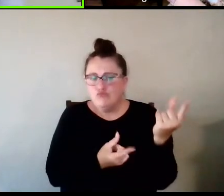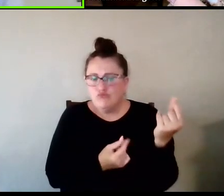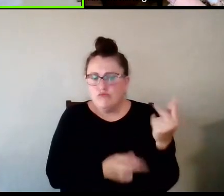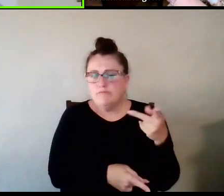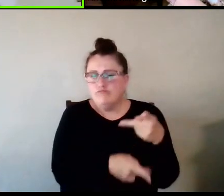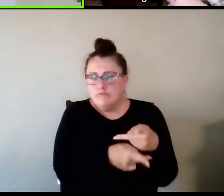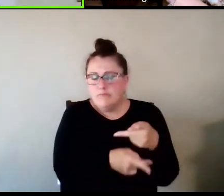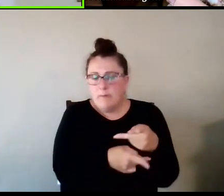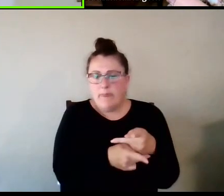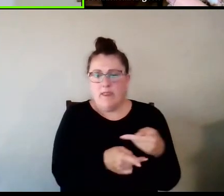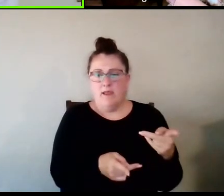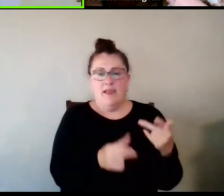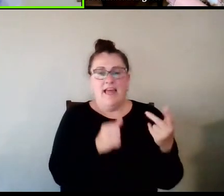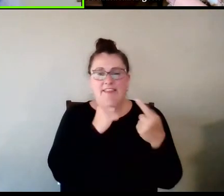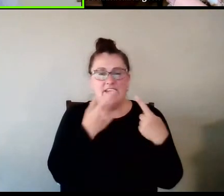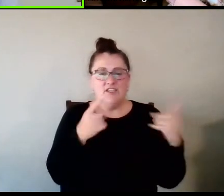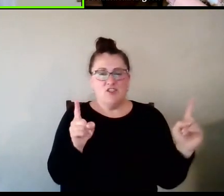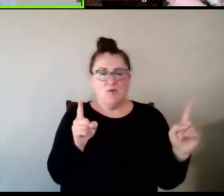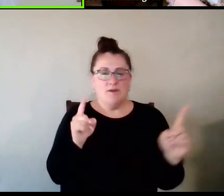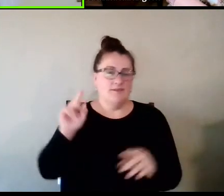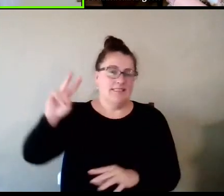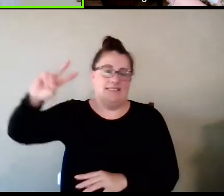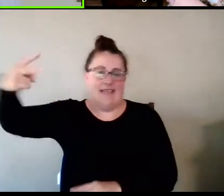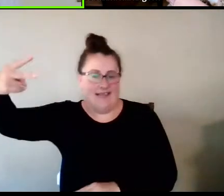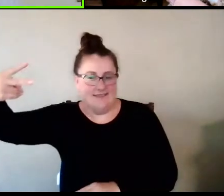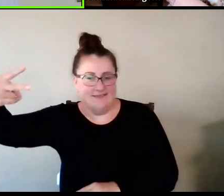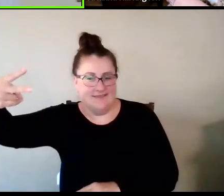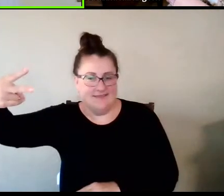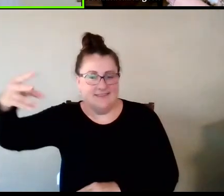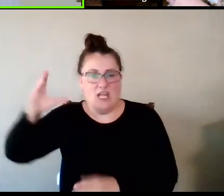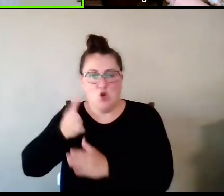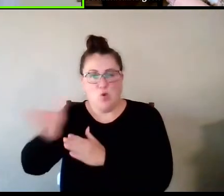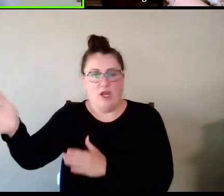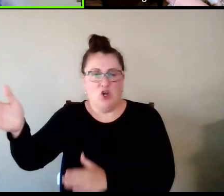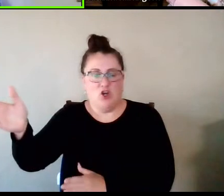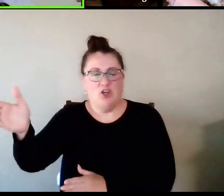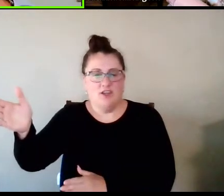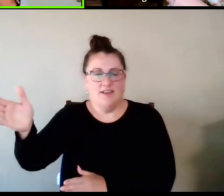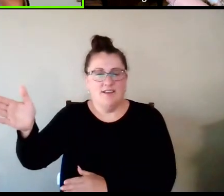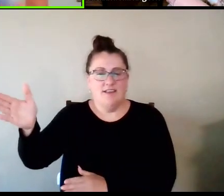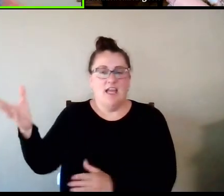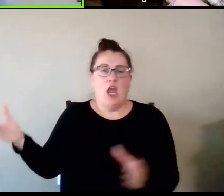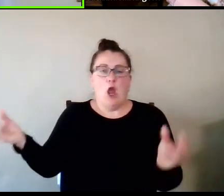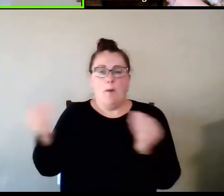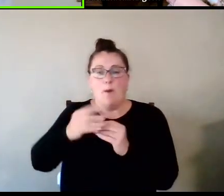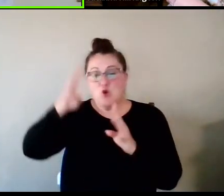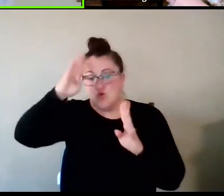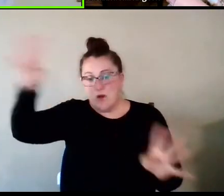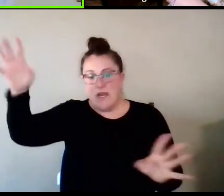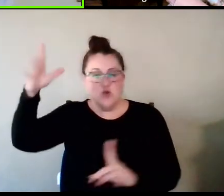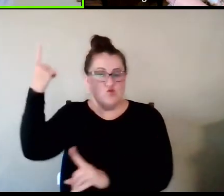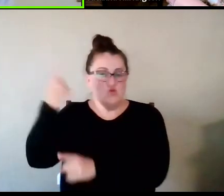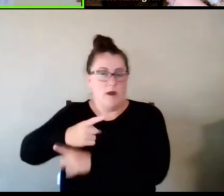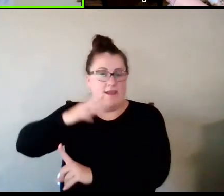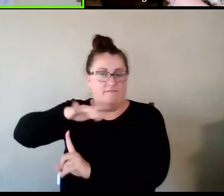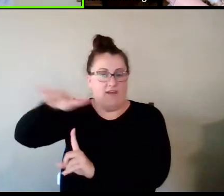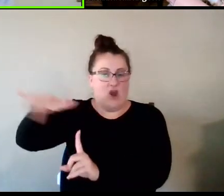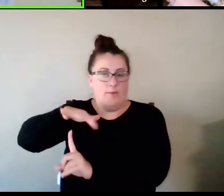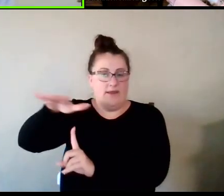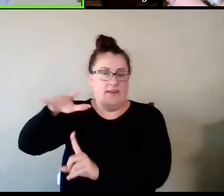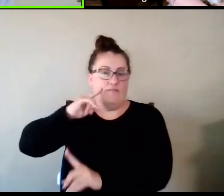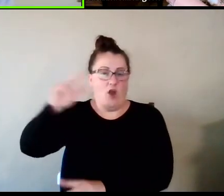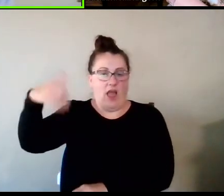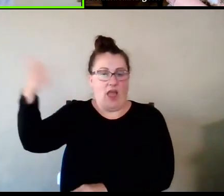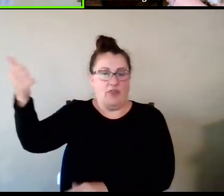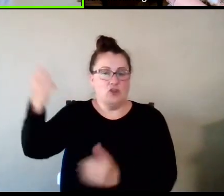forth. That doesn't work in the second part of her career, where it's more about creating the right environment for